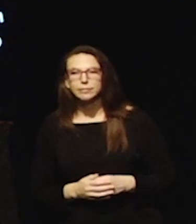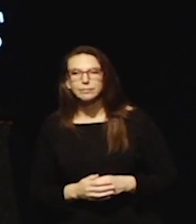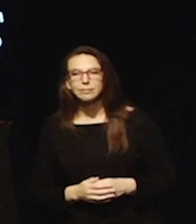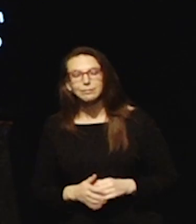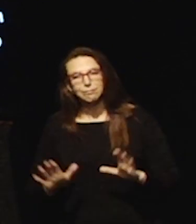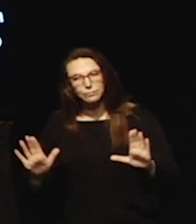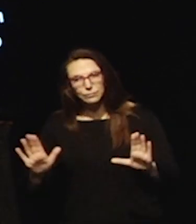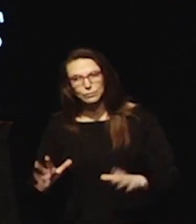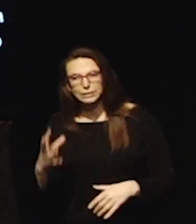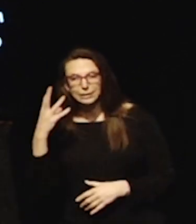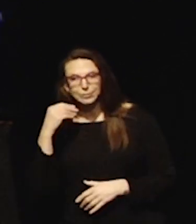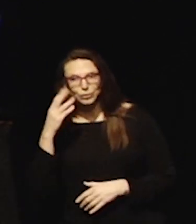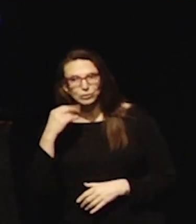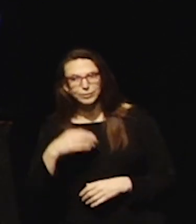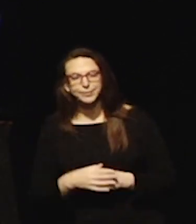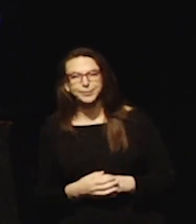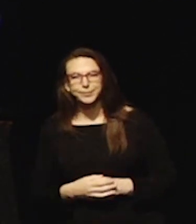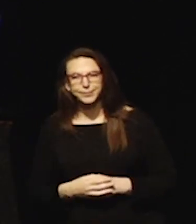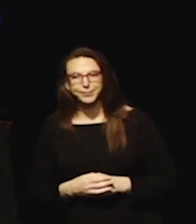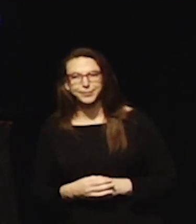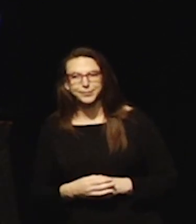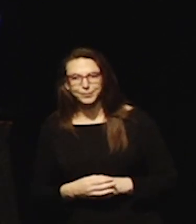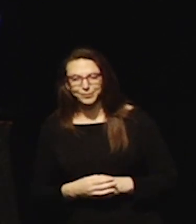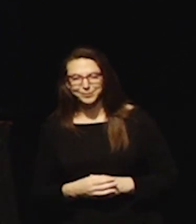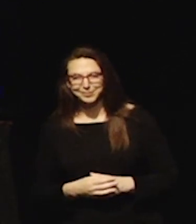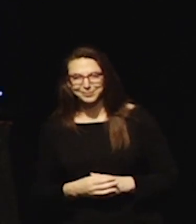wonderful experience.